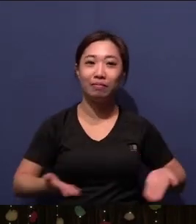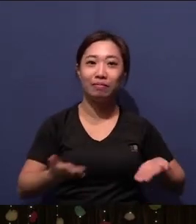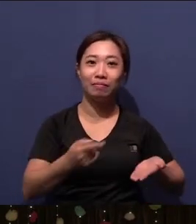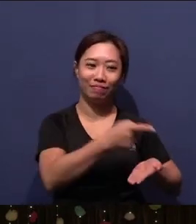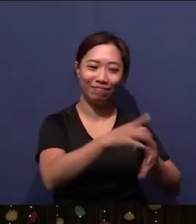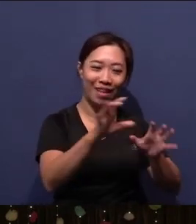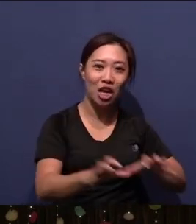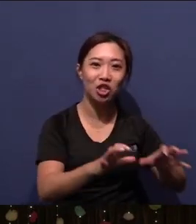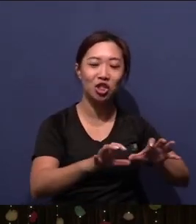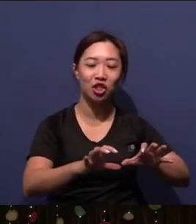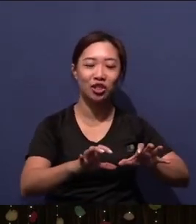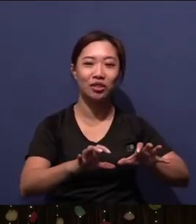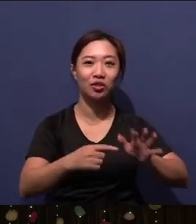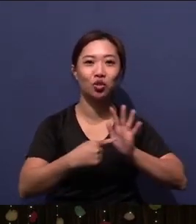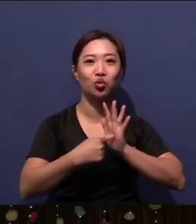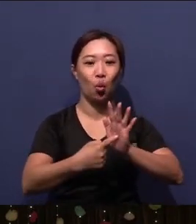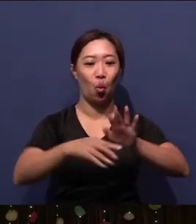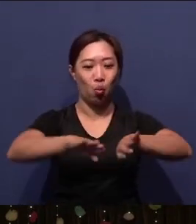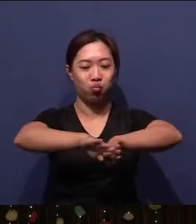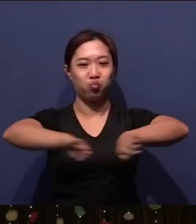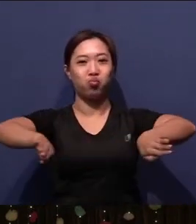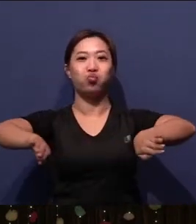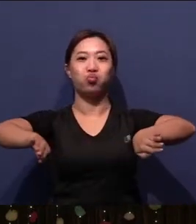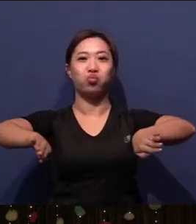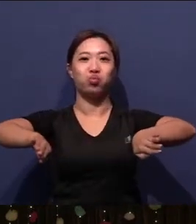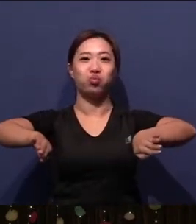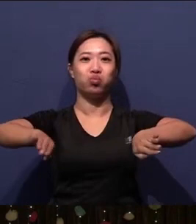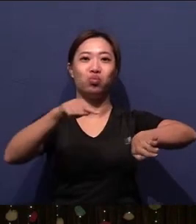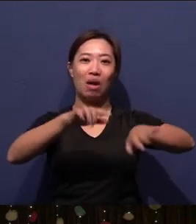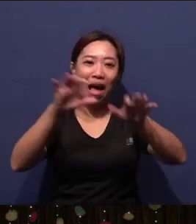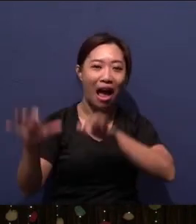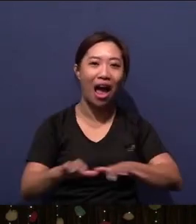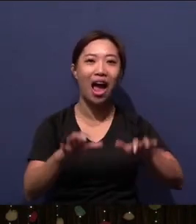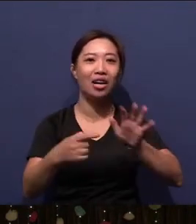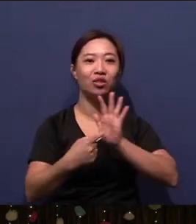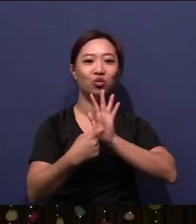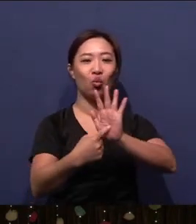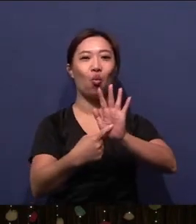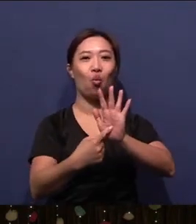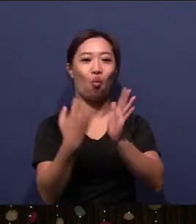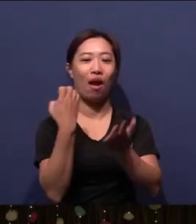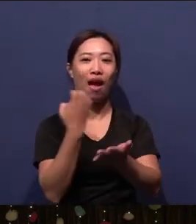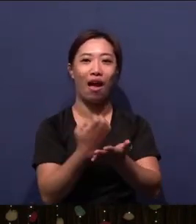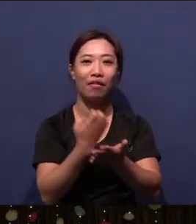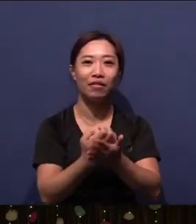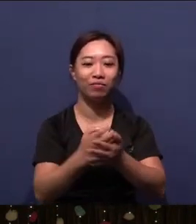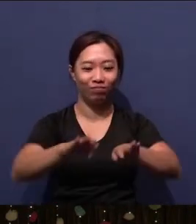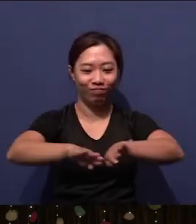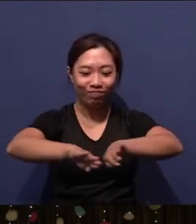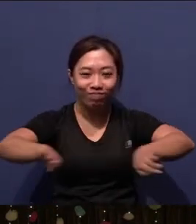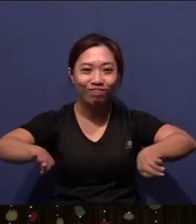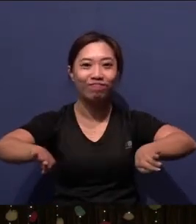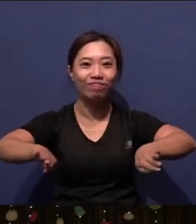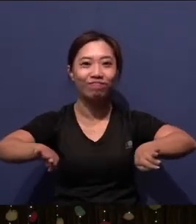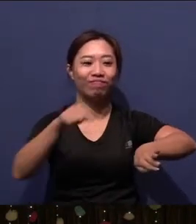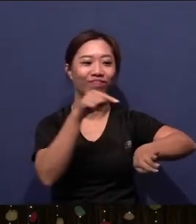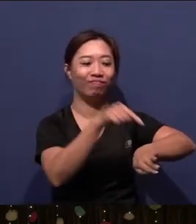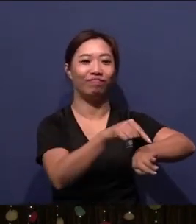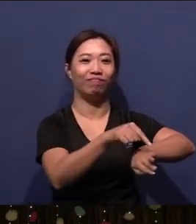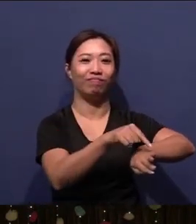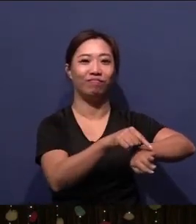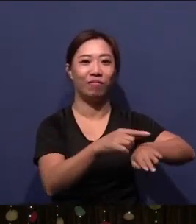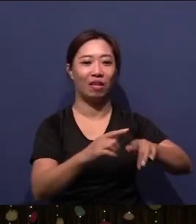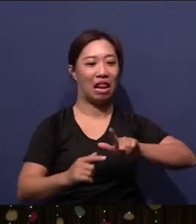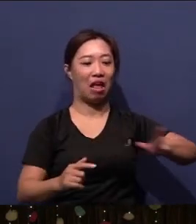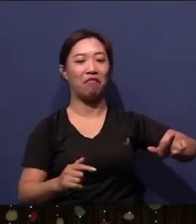that distinguish this separation. It's their action that is the evidence that distinguish how they got separated to the